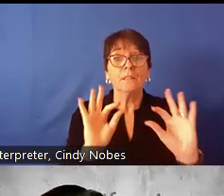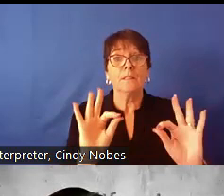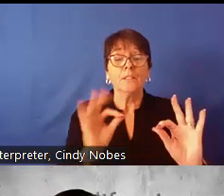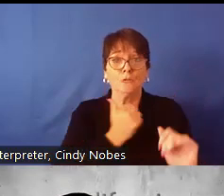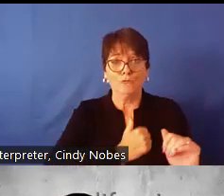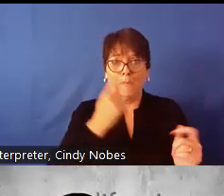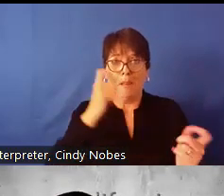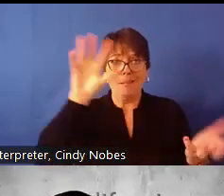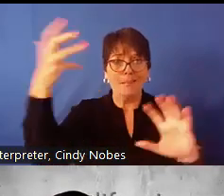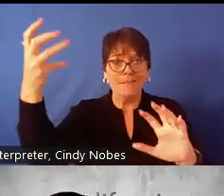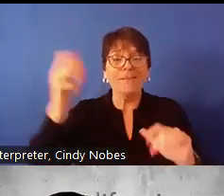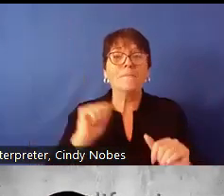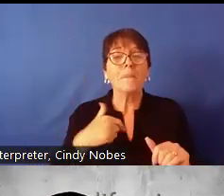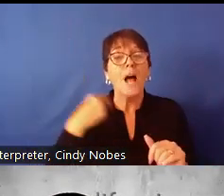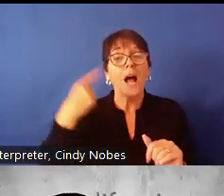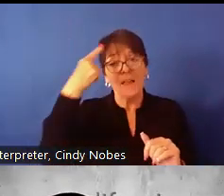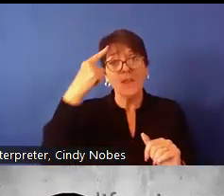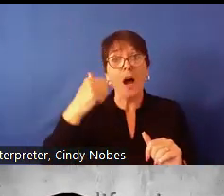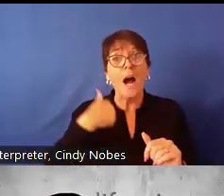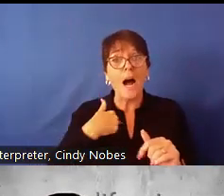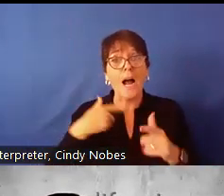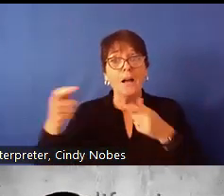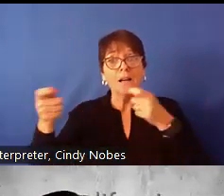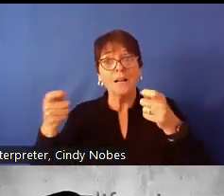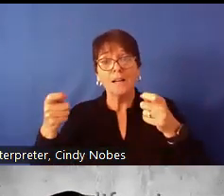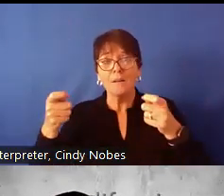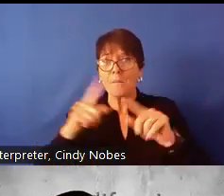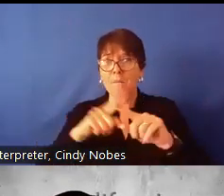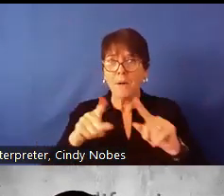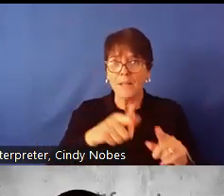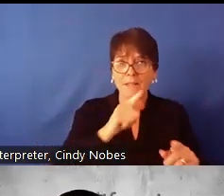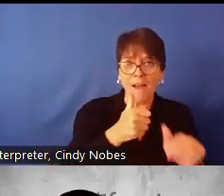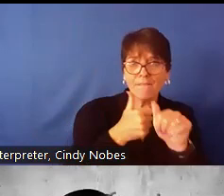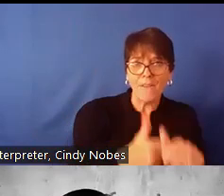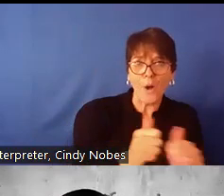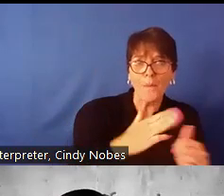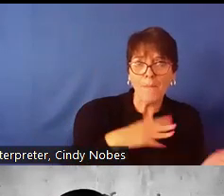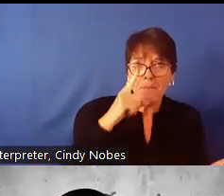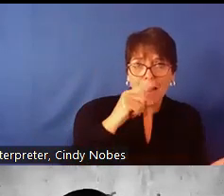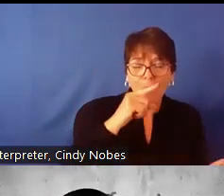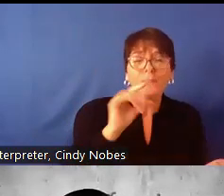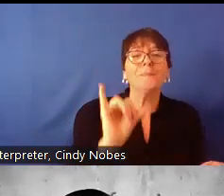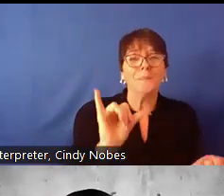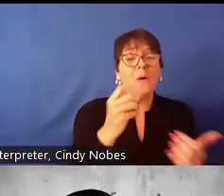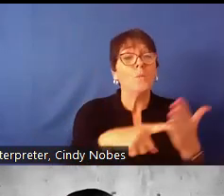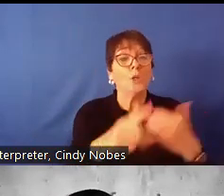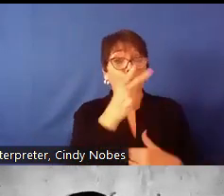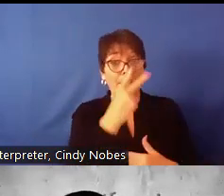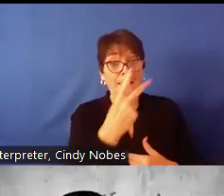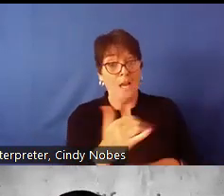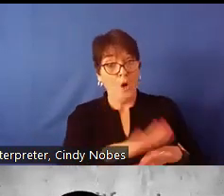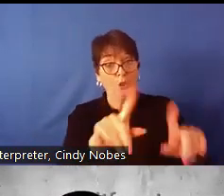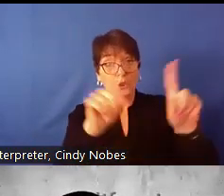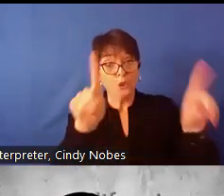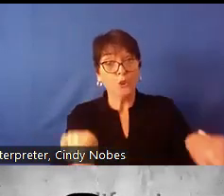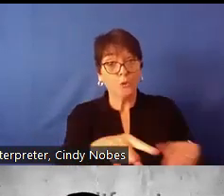Sorry. I thought I was driving the screen for a moment. My mouse wasn't following me. Okay. So what you're seeing right now on screen